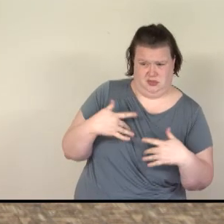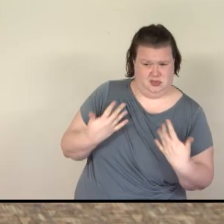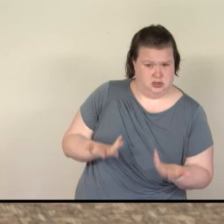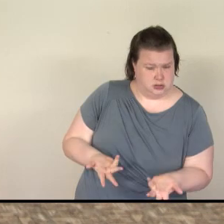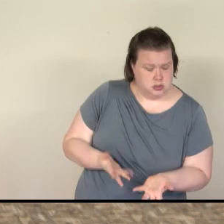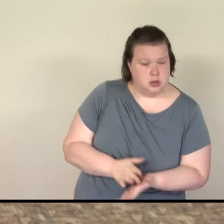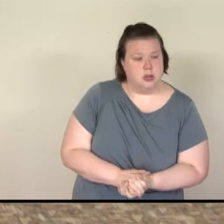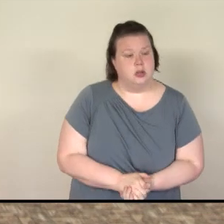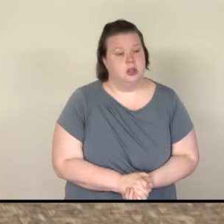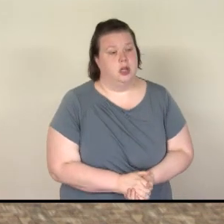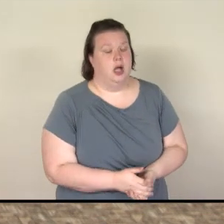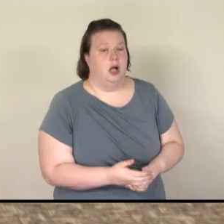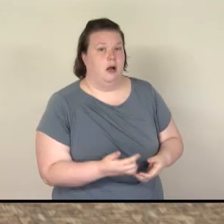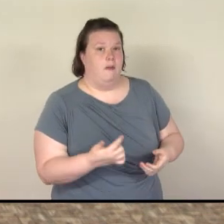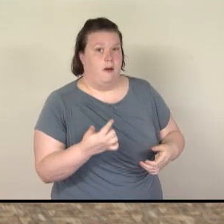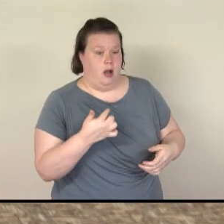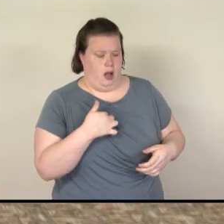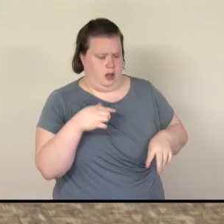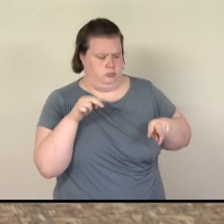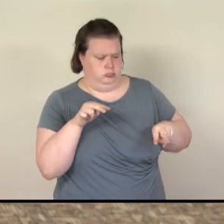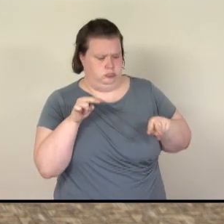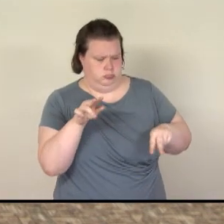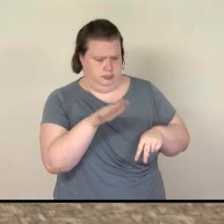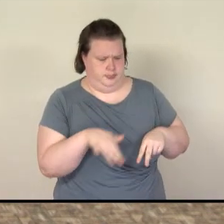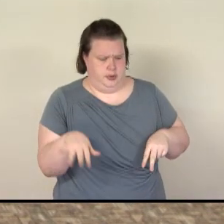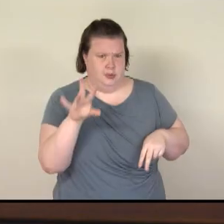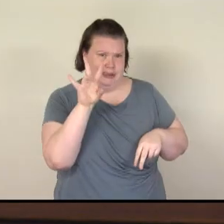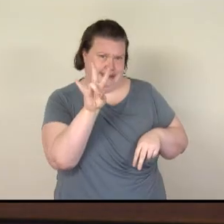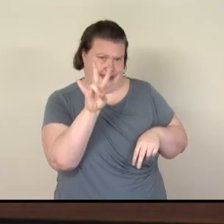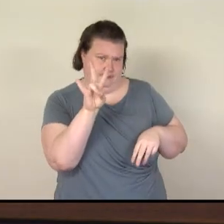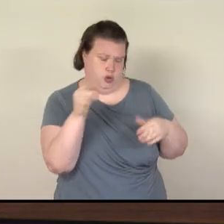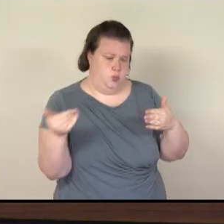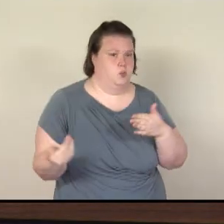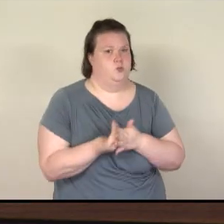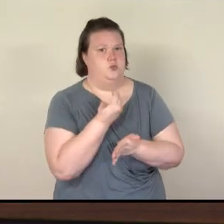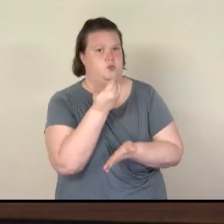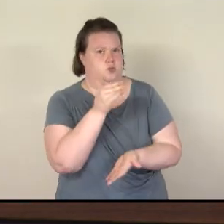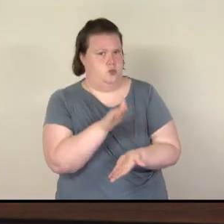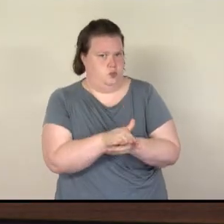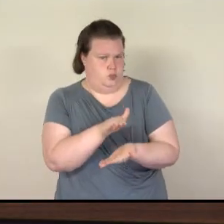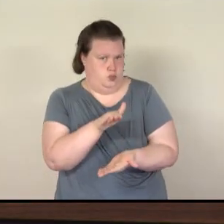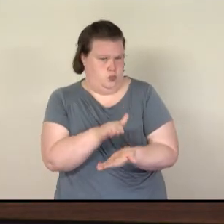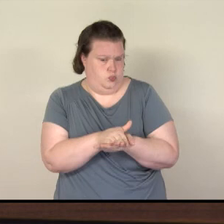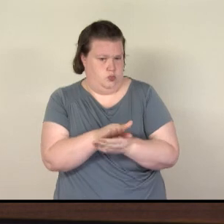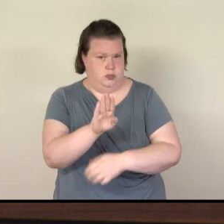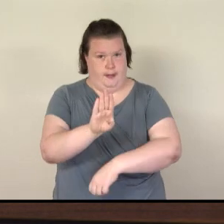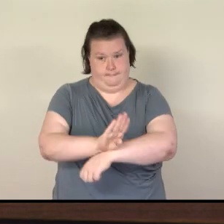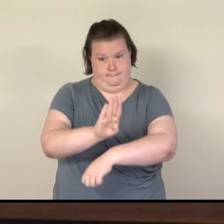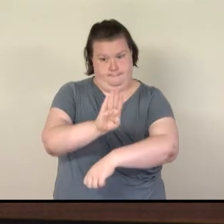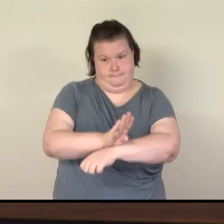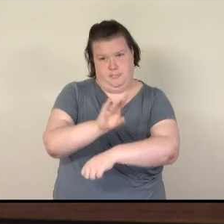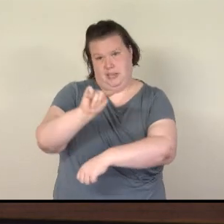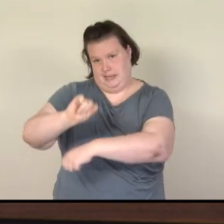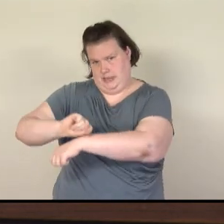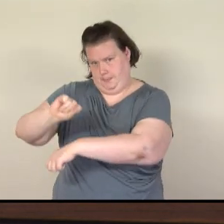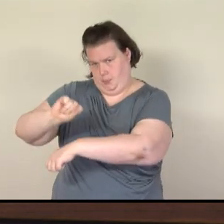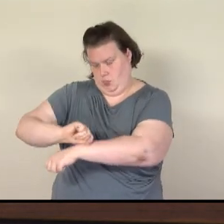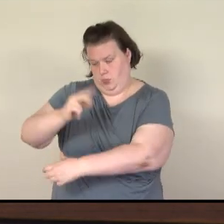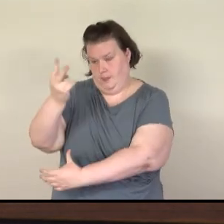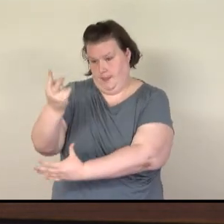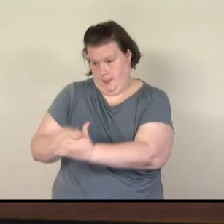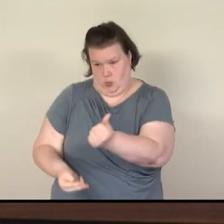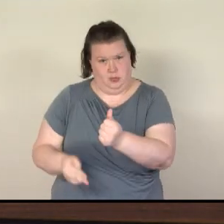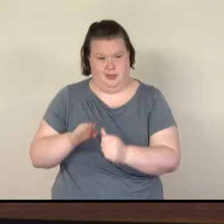I have built about 7 brand-new schools in the city of Belton and the city of Temple,